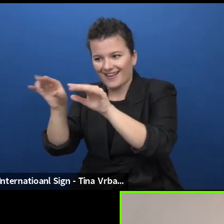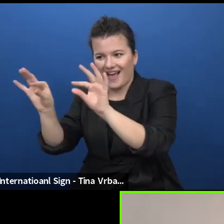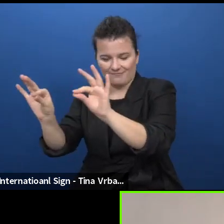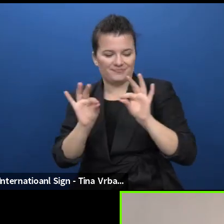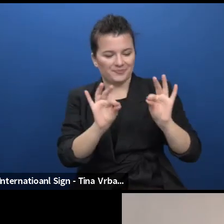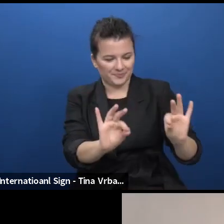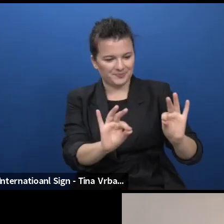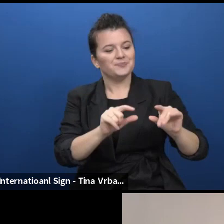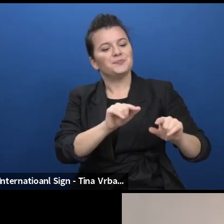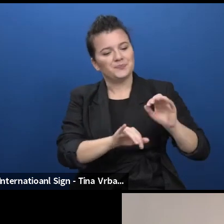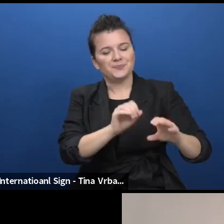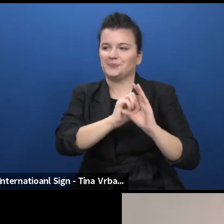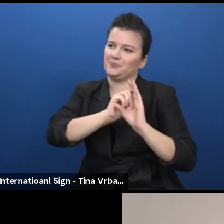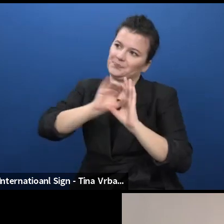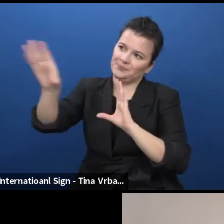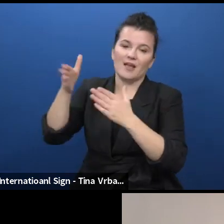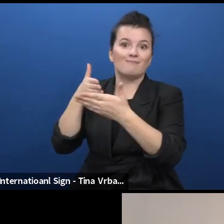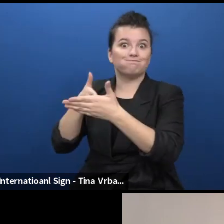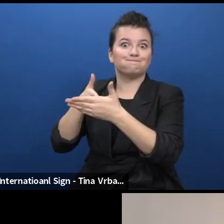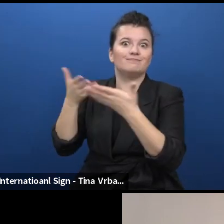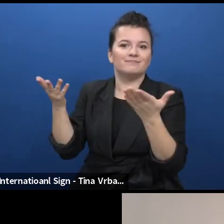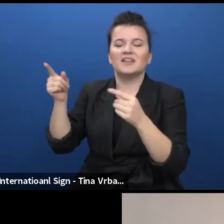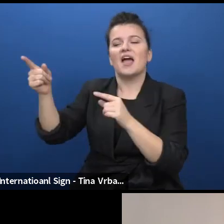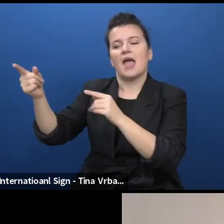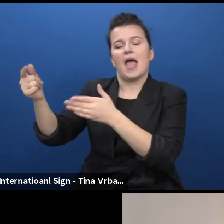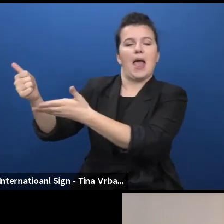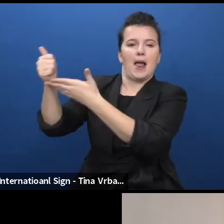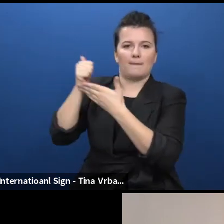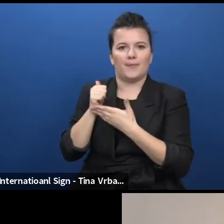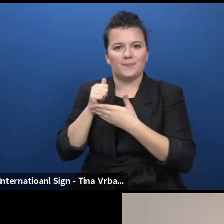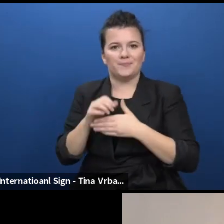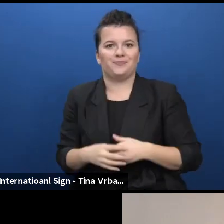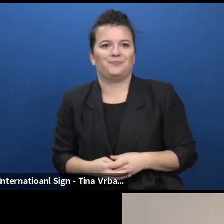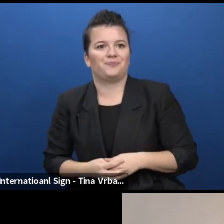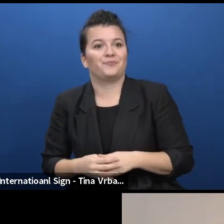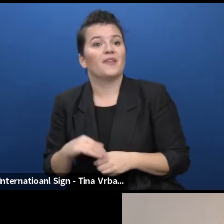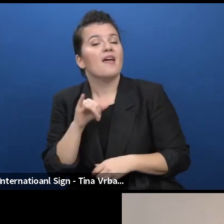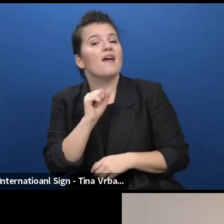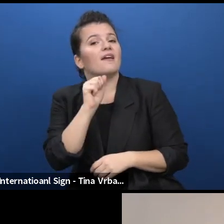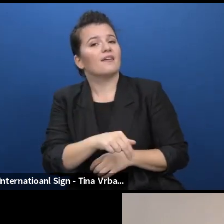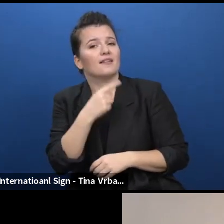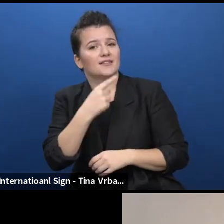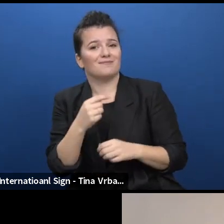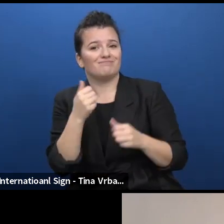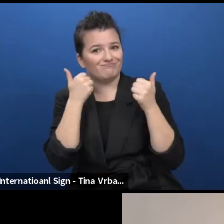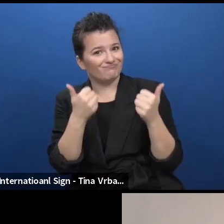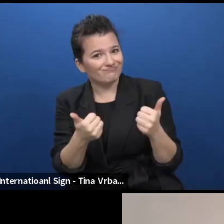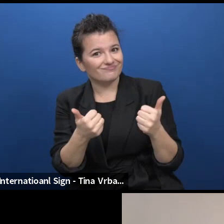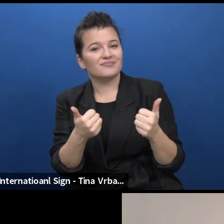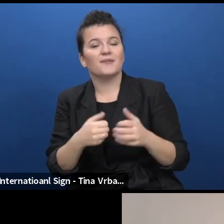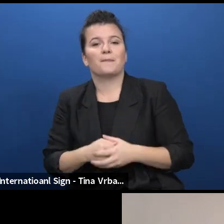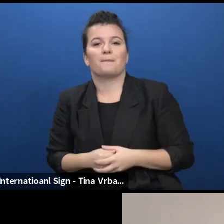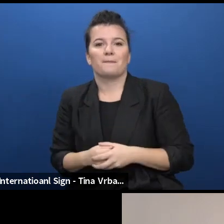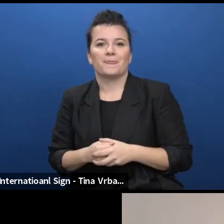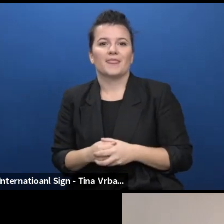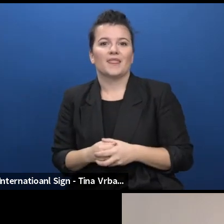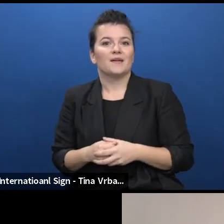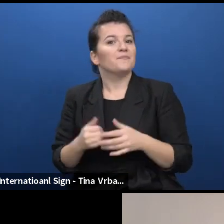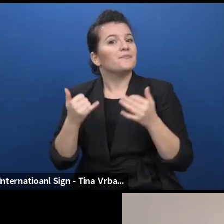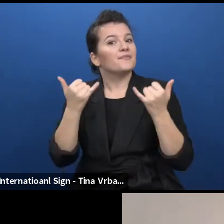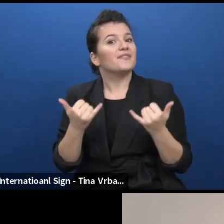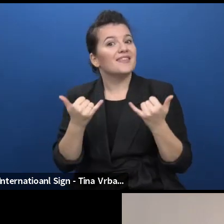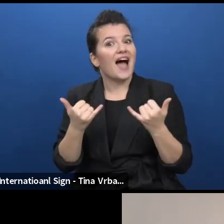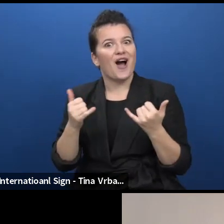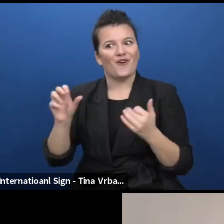All right, and from here, let us now go over to the first